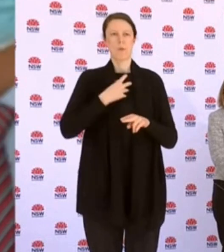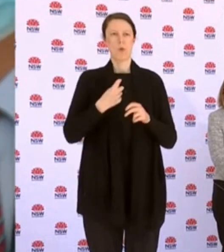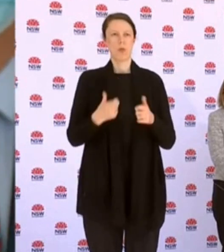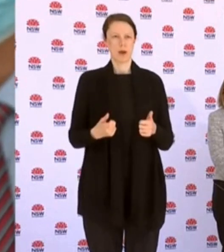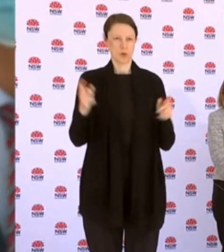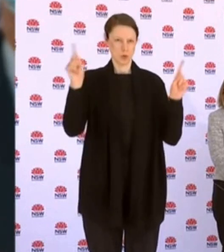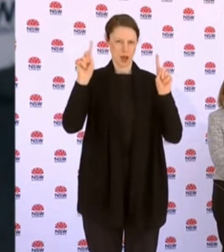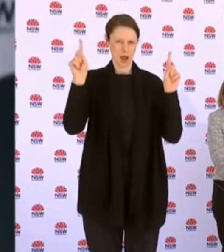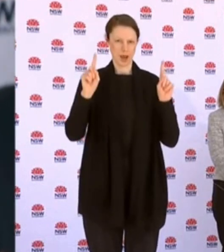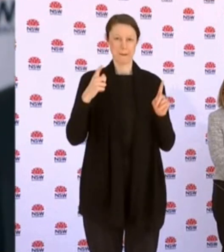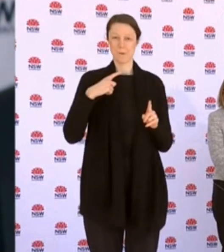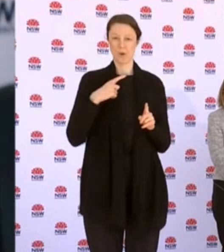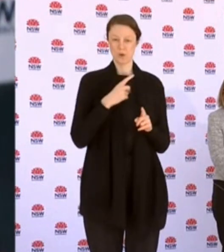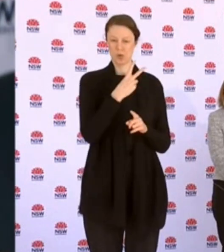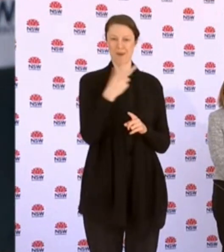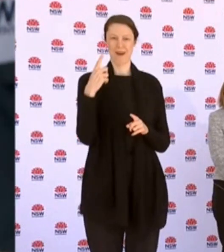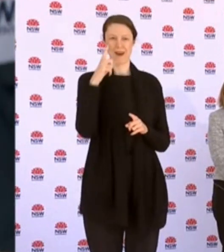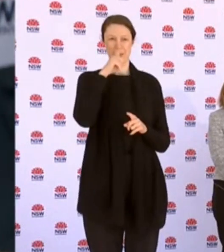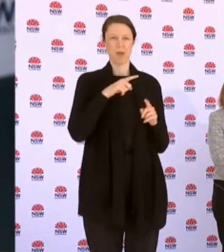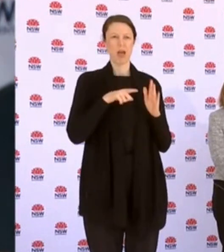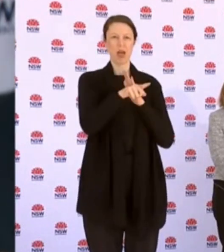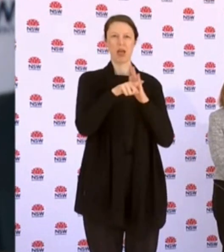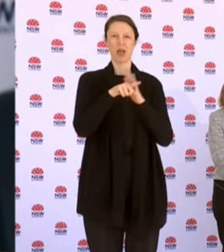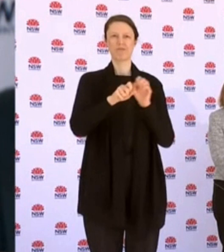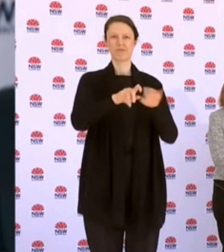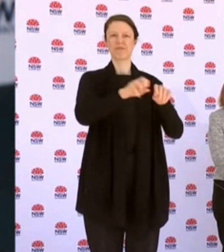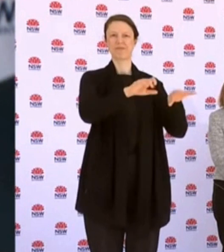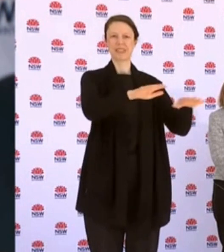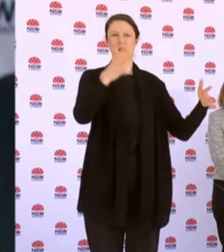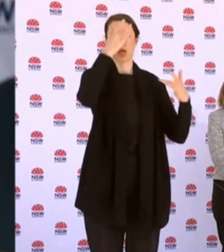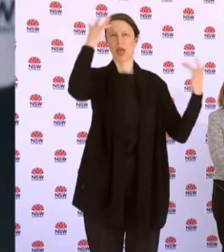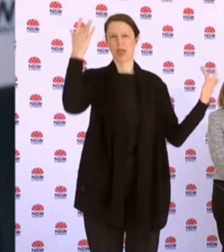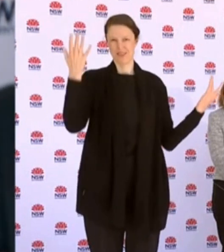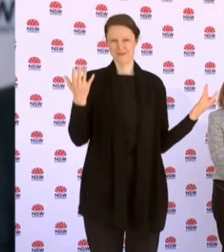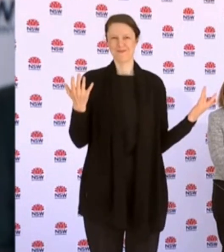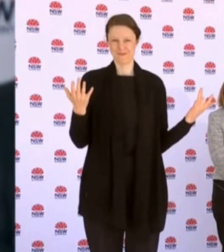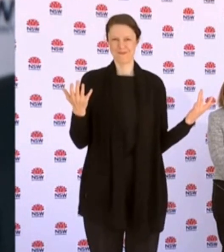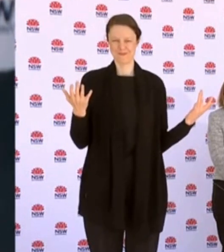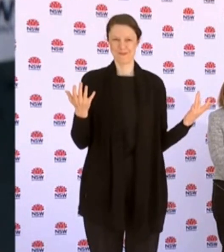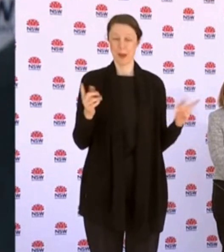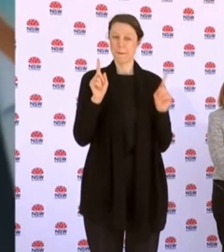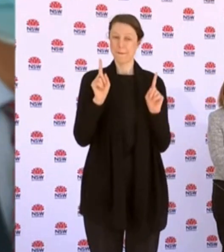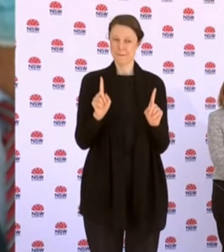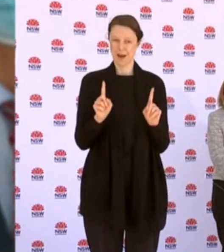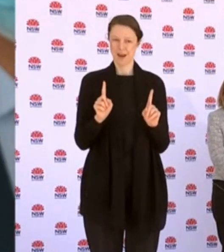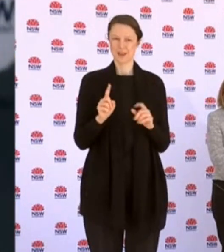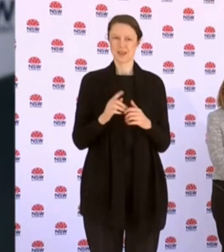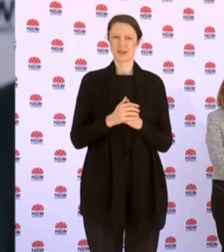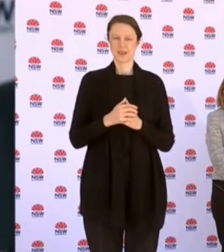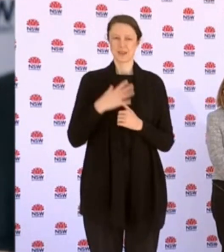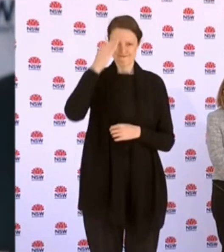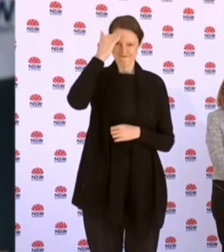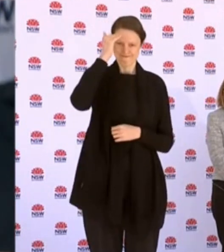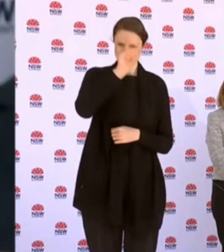there were 28 people infectious in the community in the last 24 hours. But I want to send a strong message to the people of our